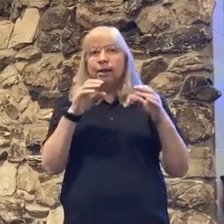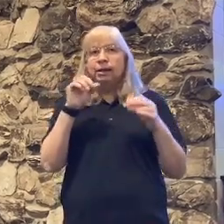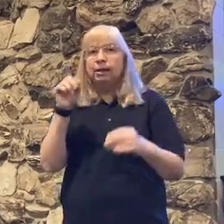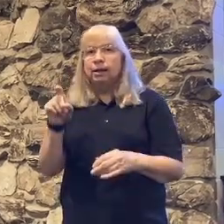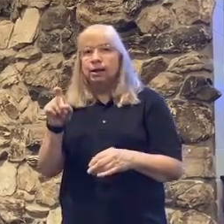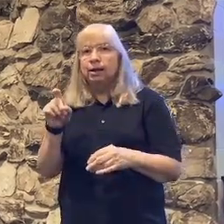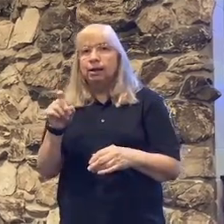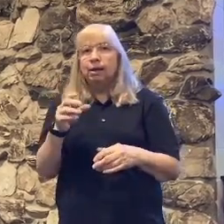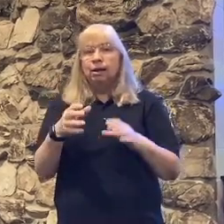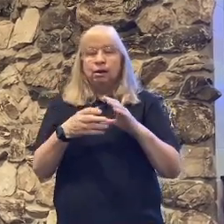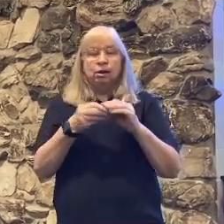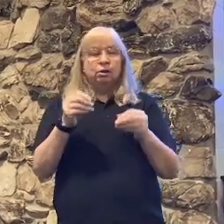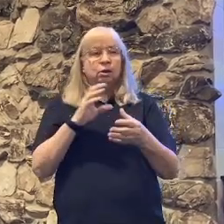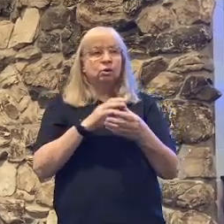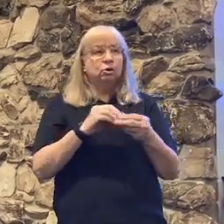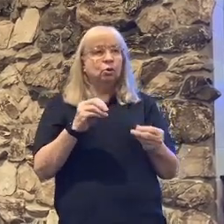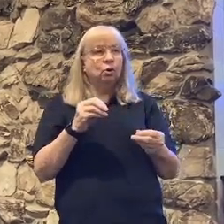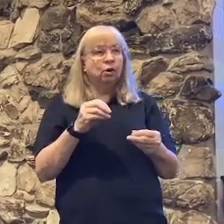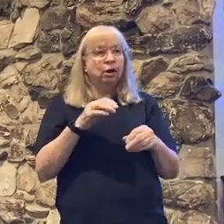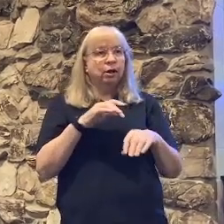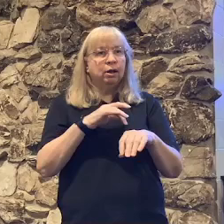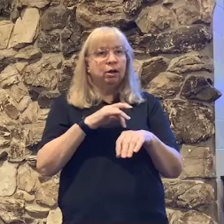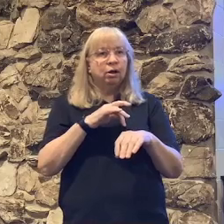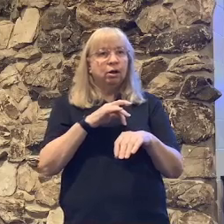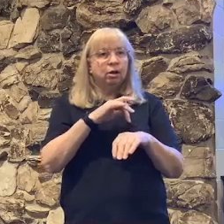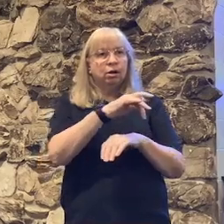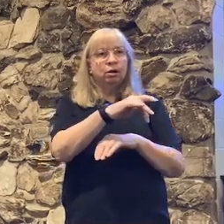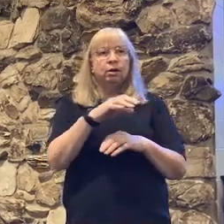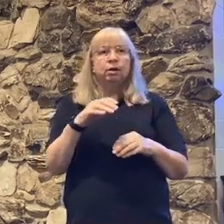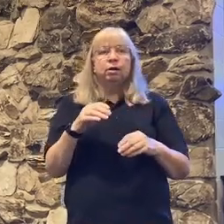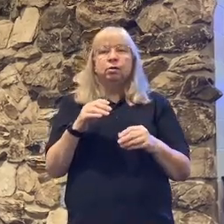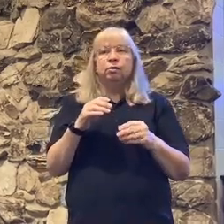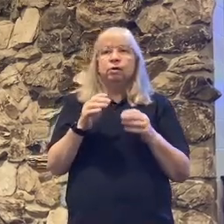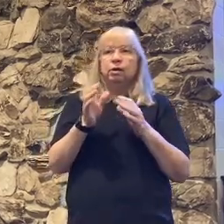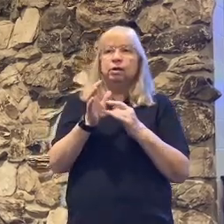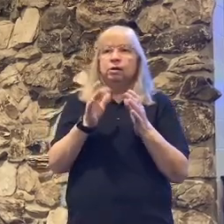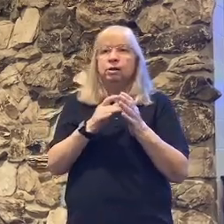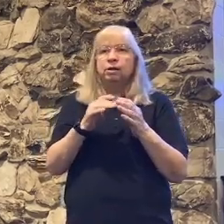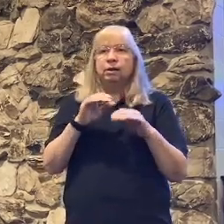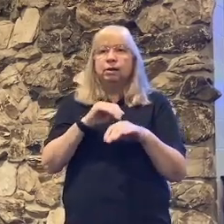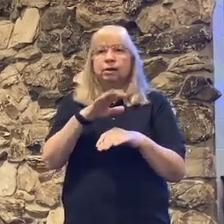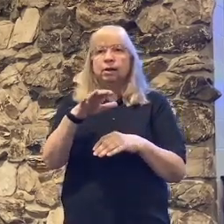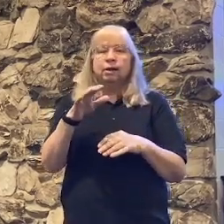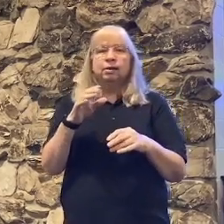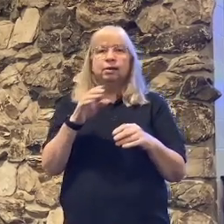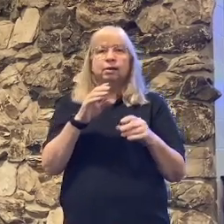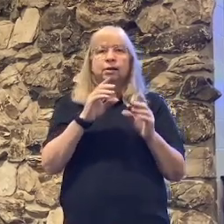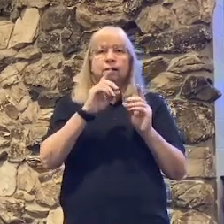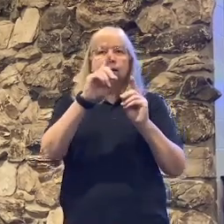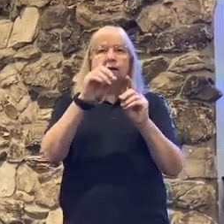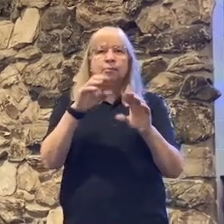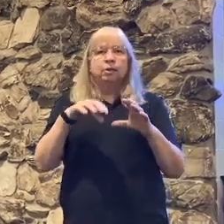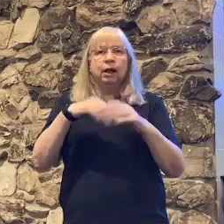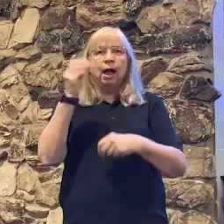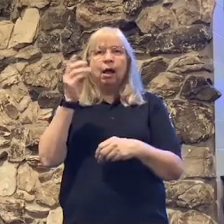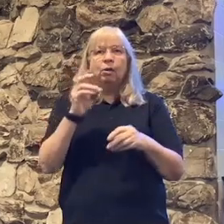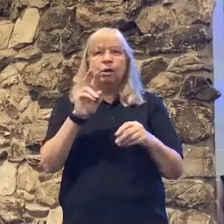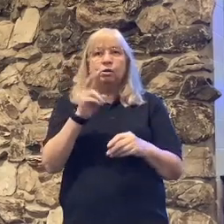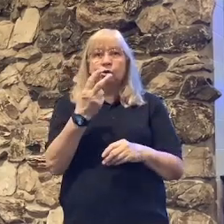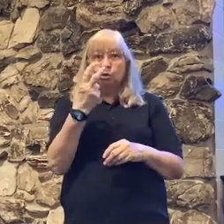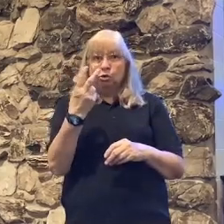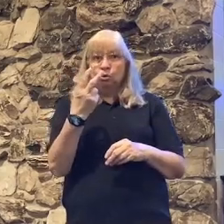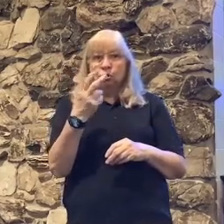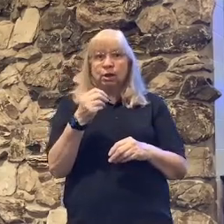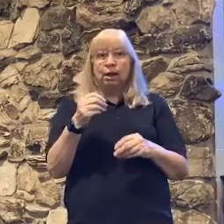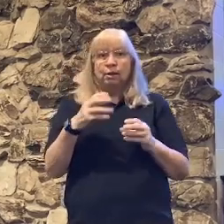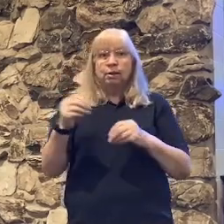There's a story earlier where Jesus sends the disciples out in twos. And he gives them power